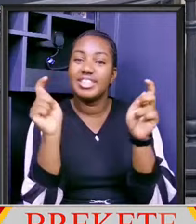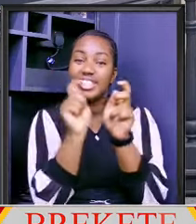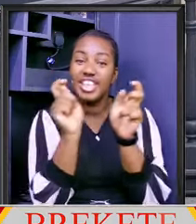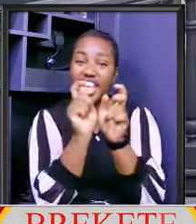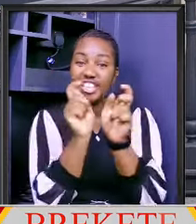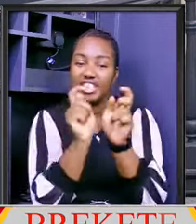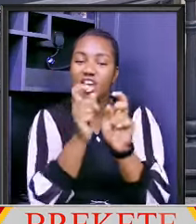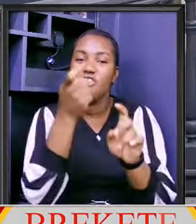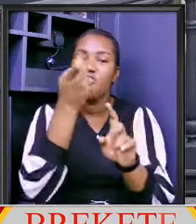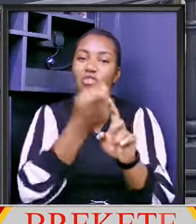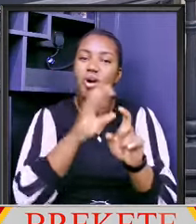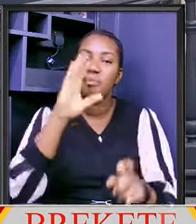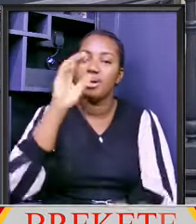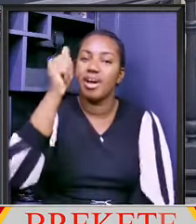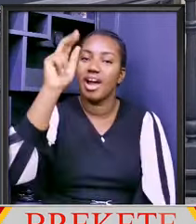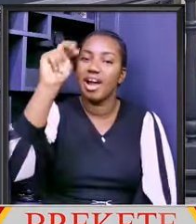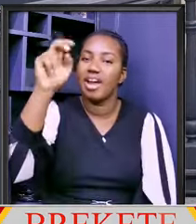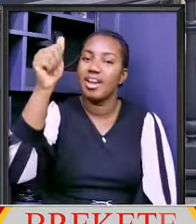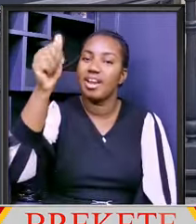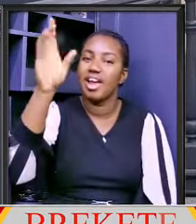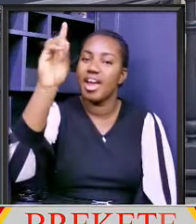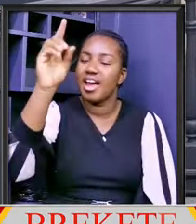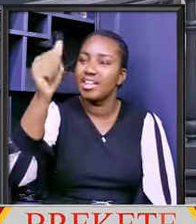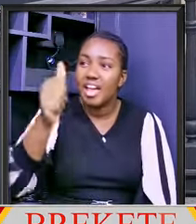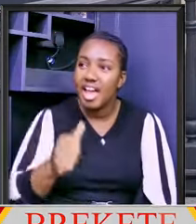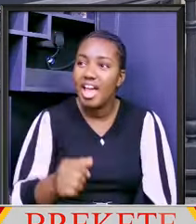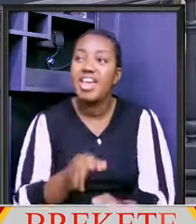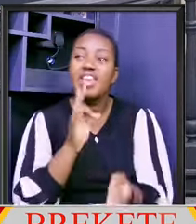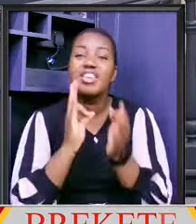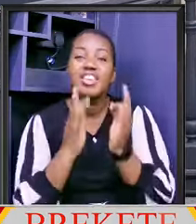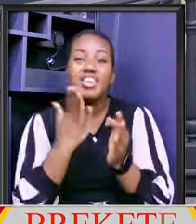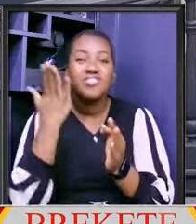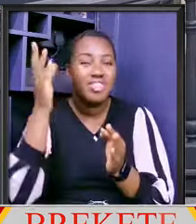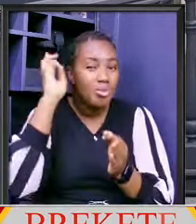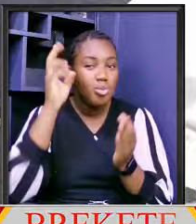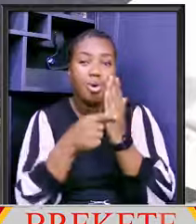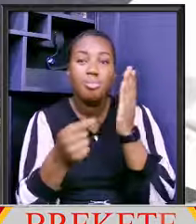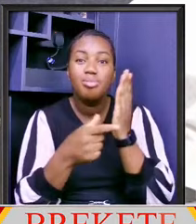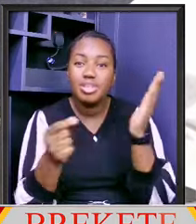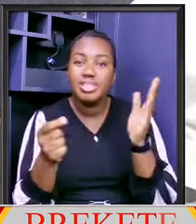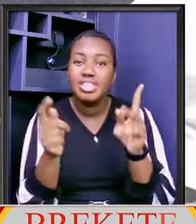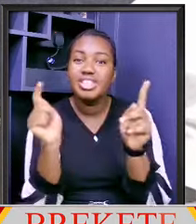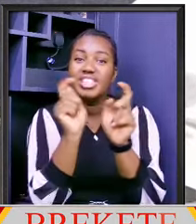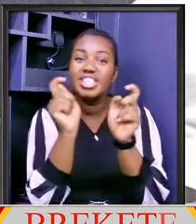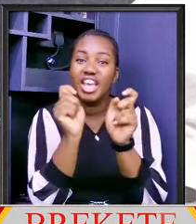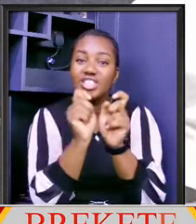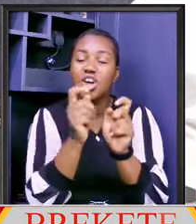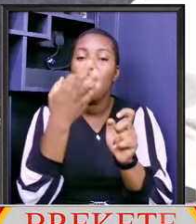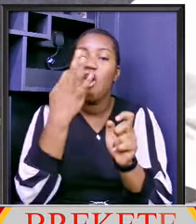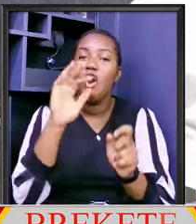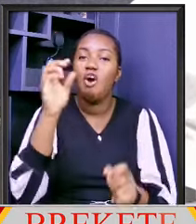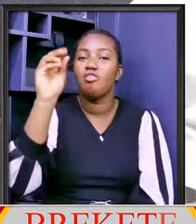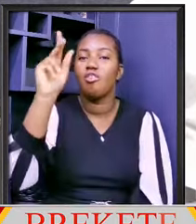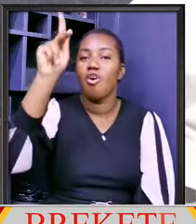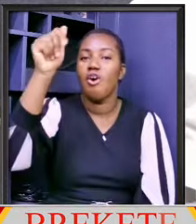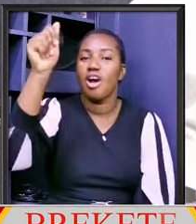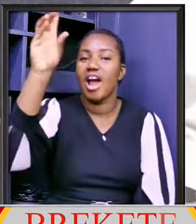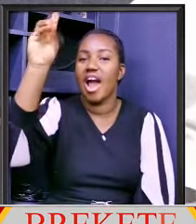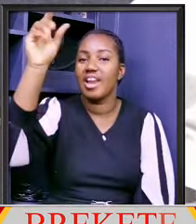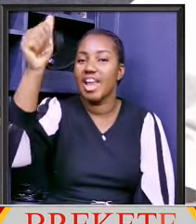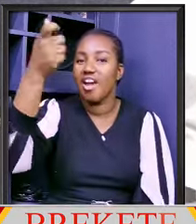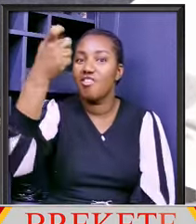Canada. So, if, yes, Canada. Yes, sir. If they will print ticket of Okada from Canada, you know